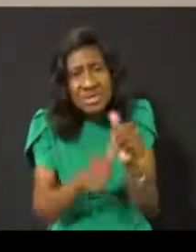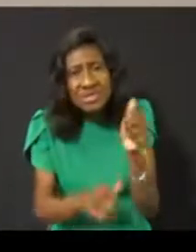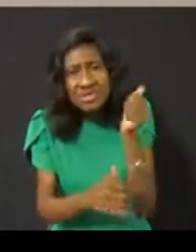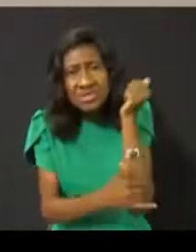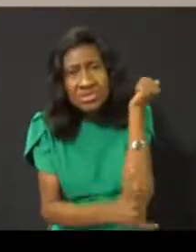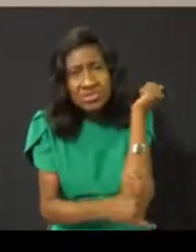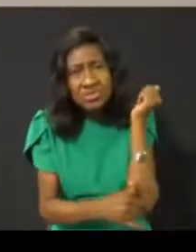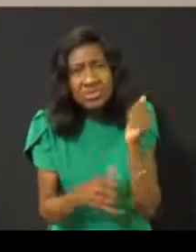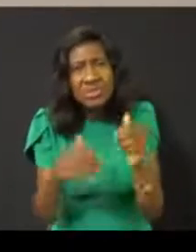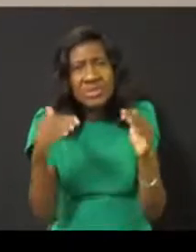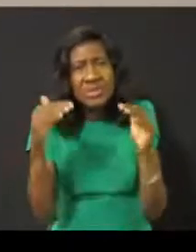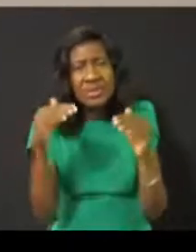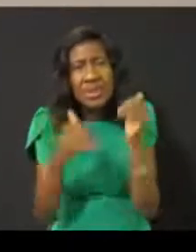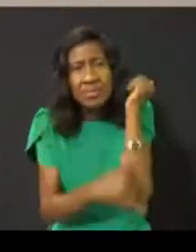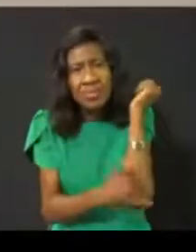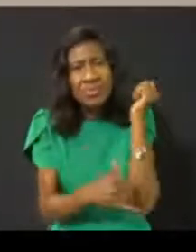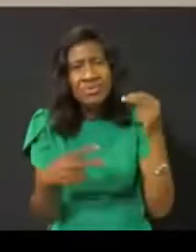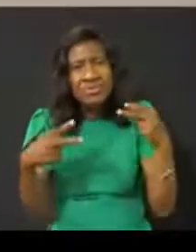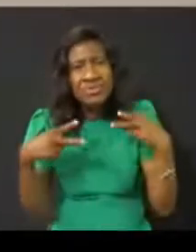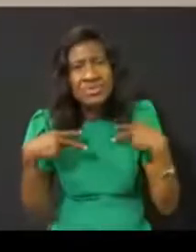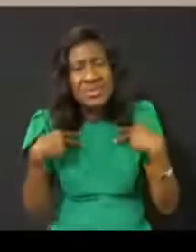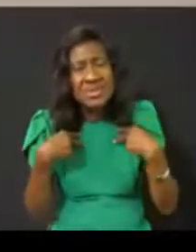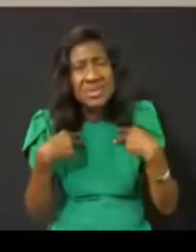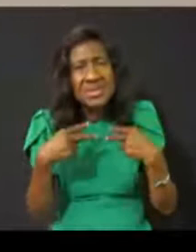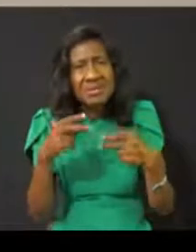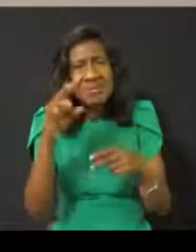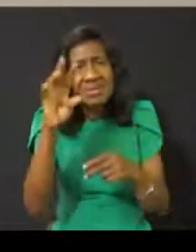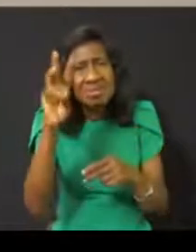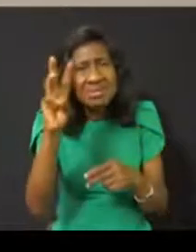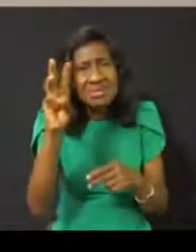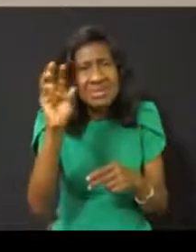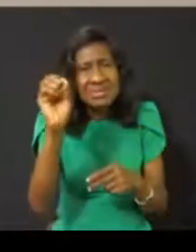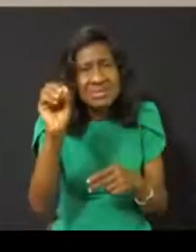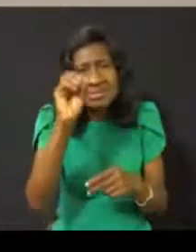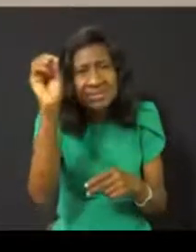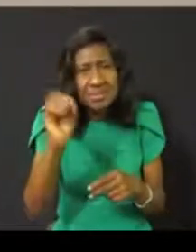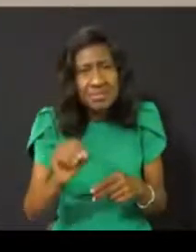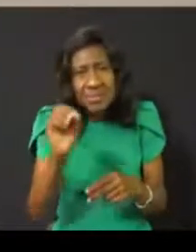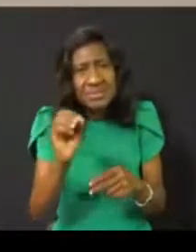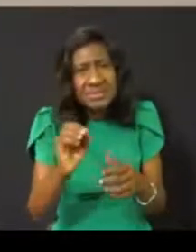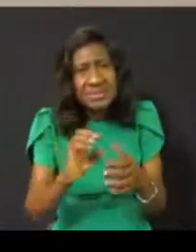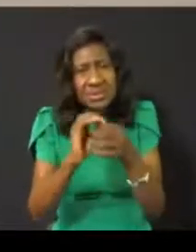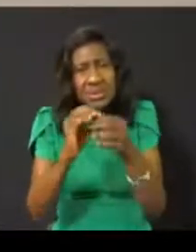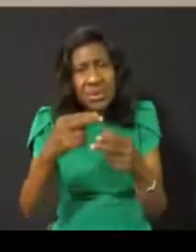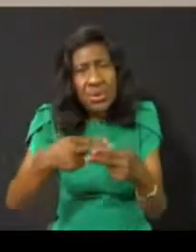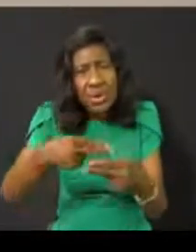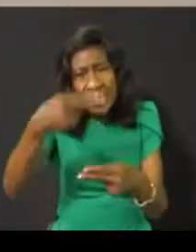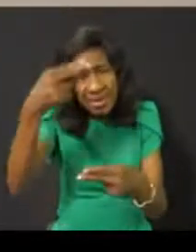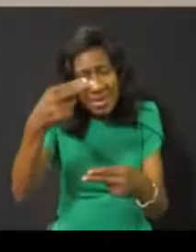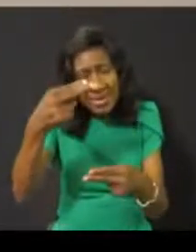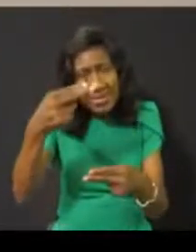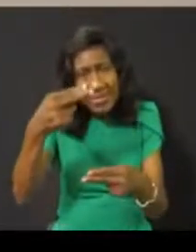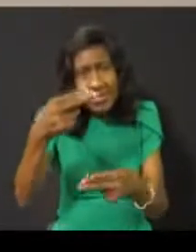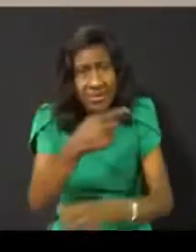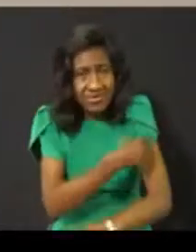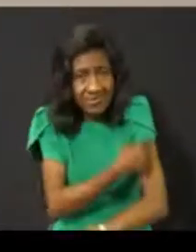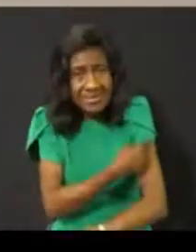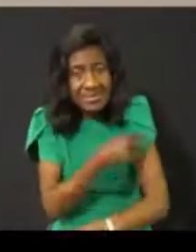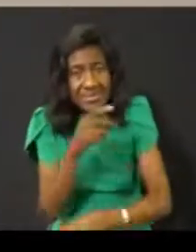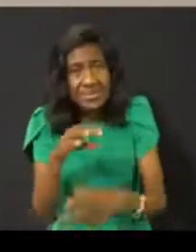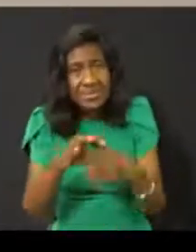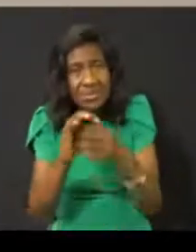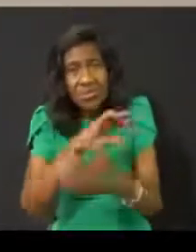have a vaccination record which is 60% or higher, vaccination attainment which is 60% or